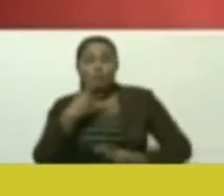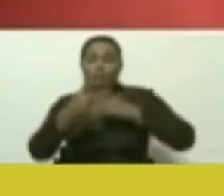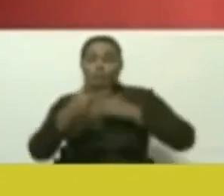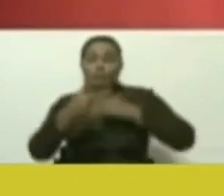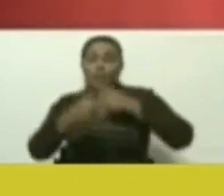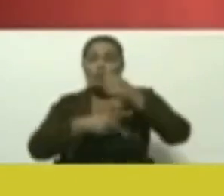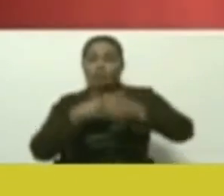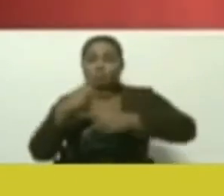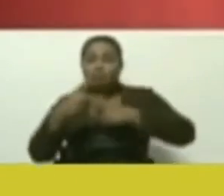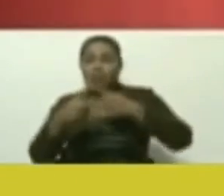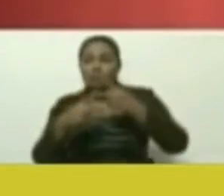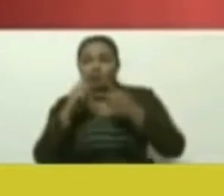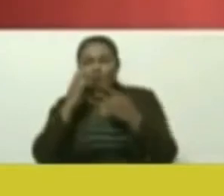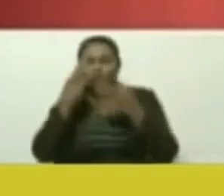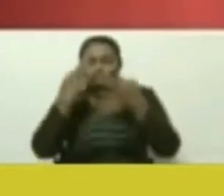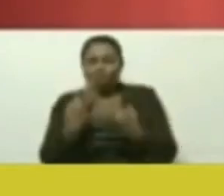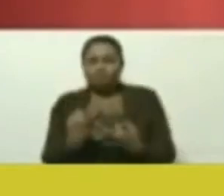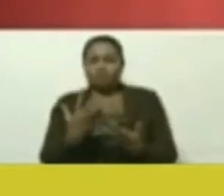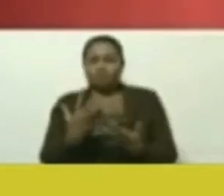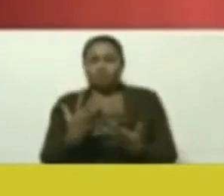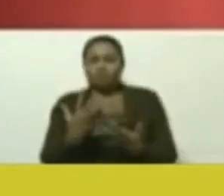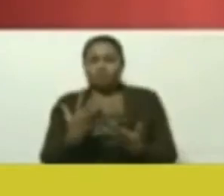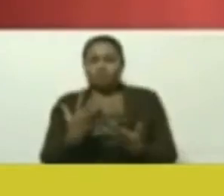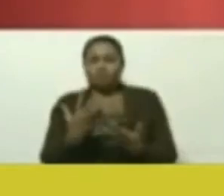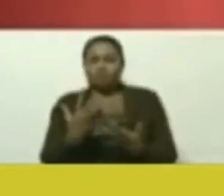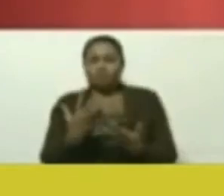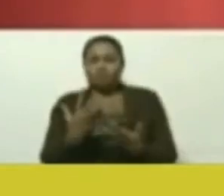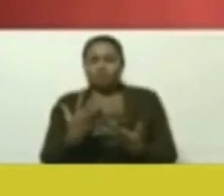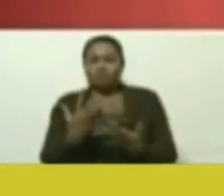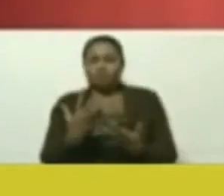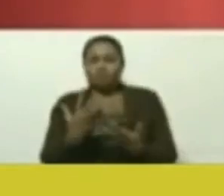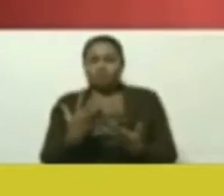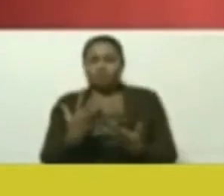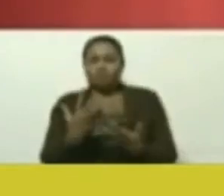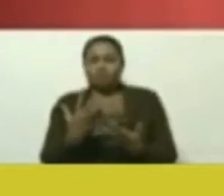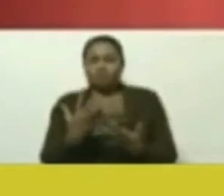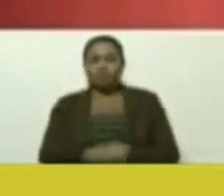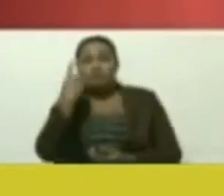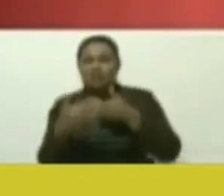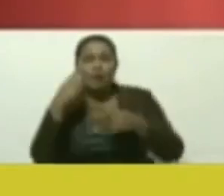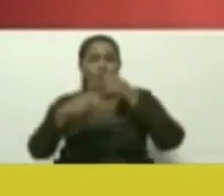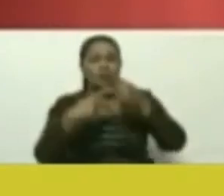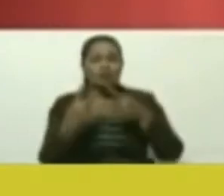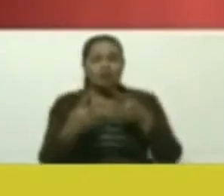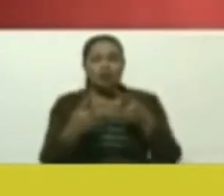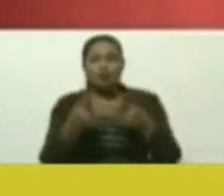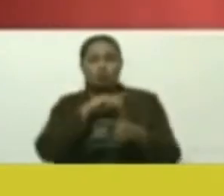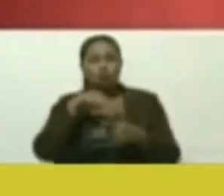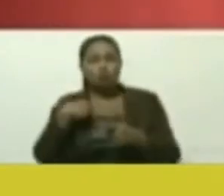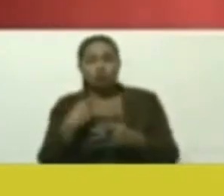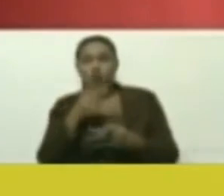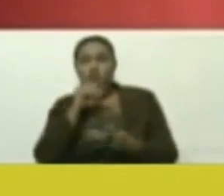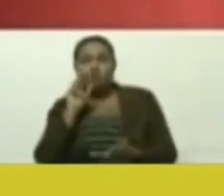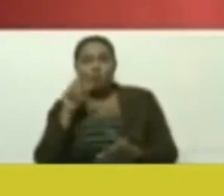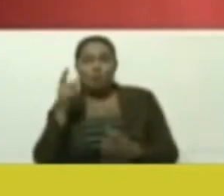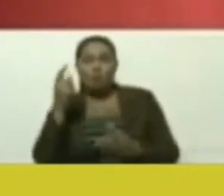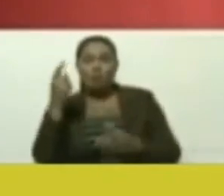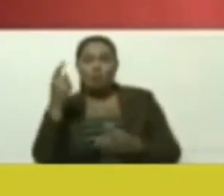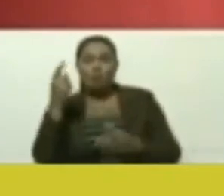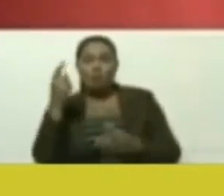We want a decent policy. If decency is out in policy,